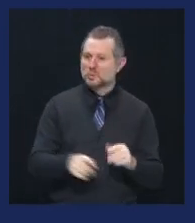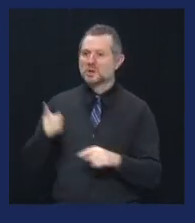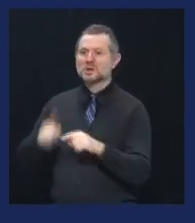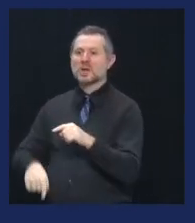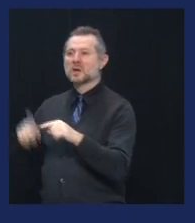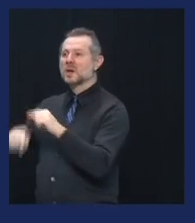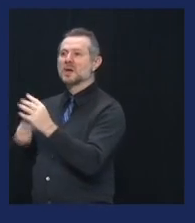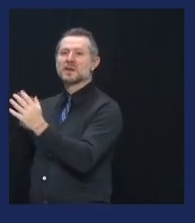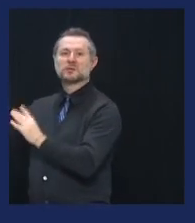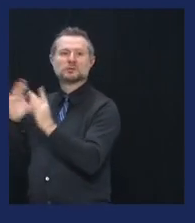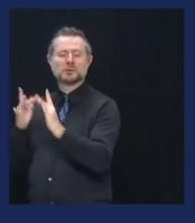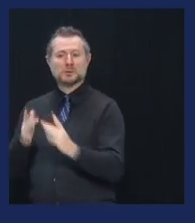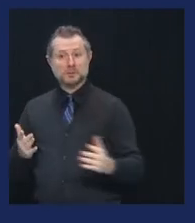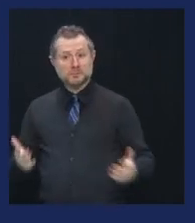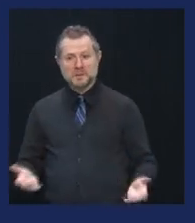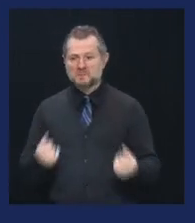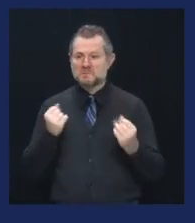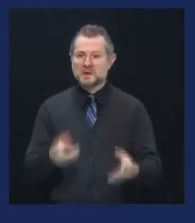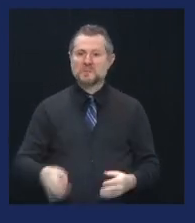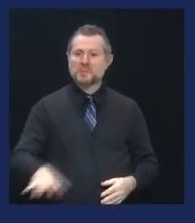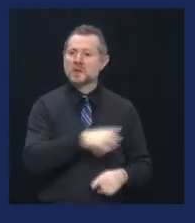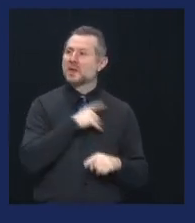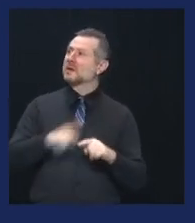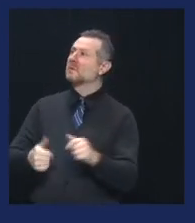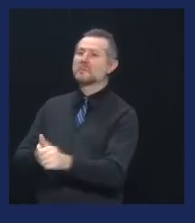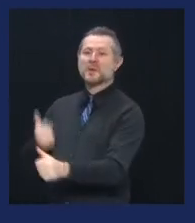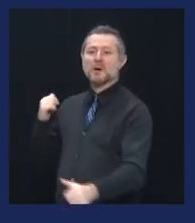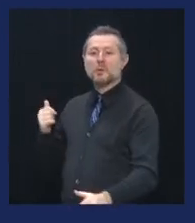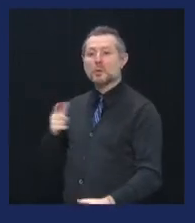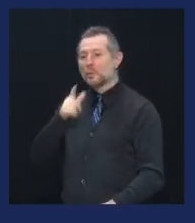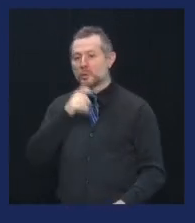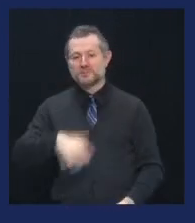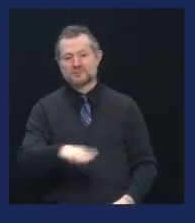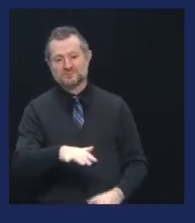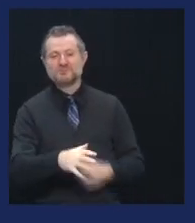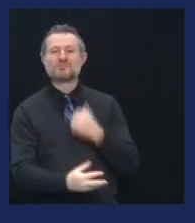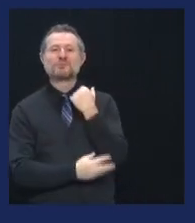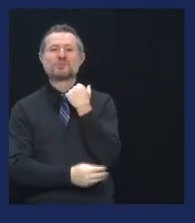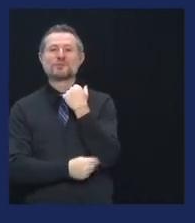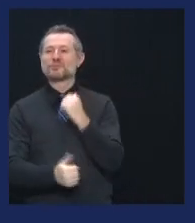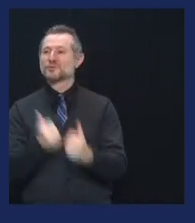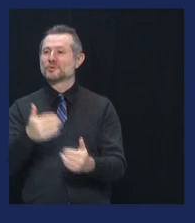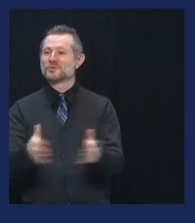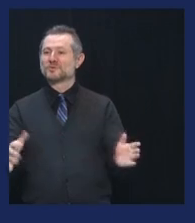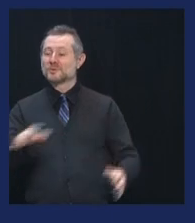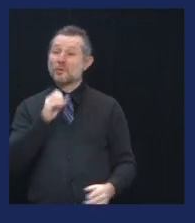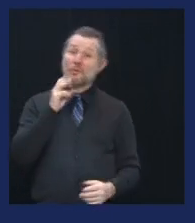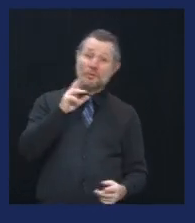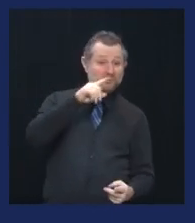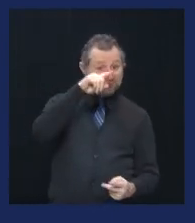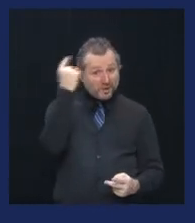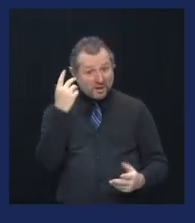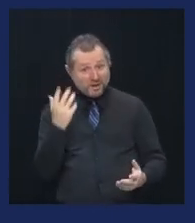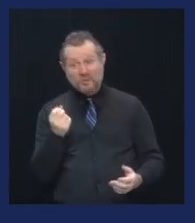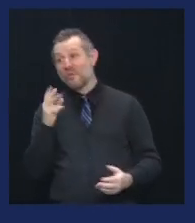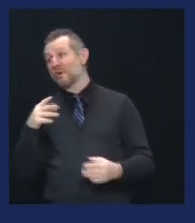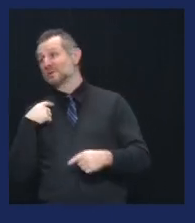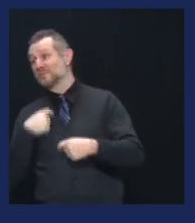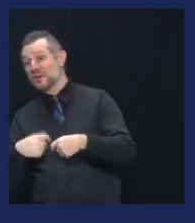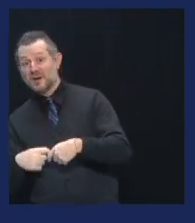left behind in remote learning is poor, Black, or Latino. I propose we pass